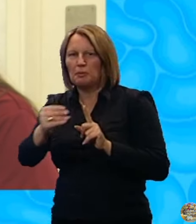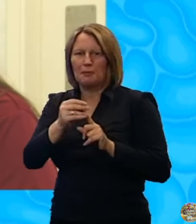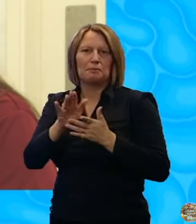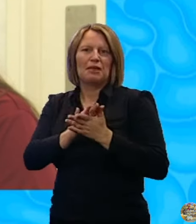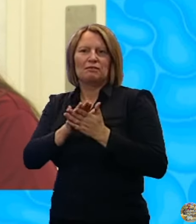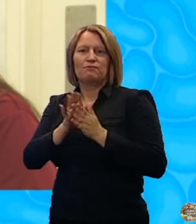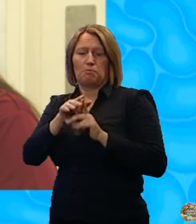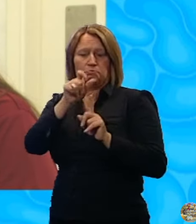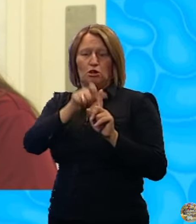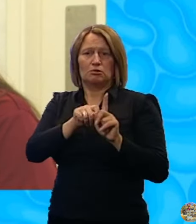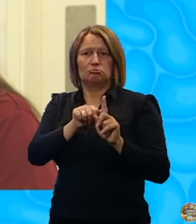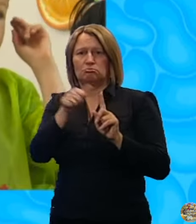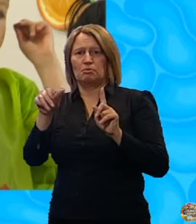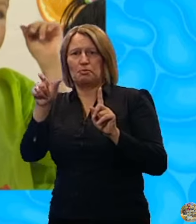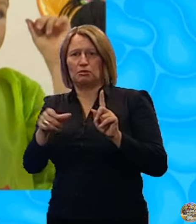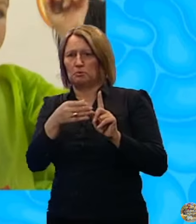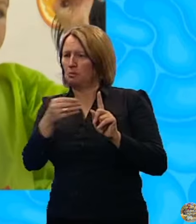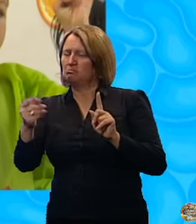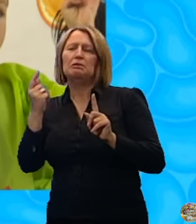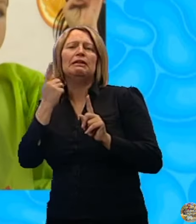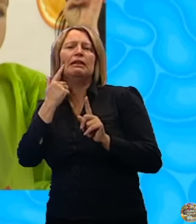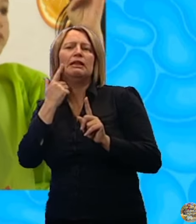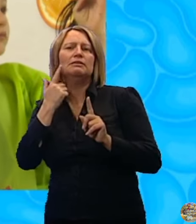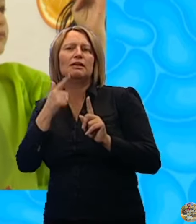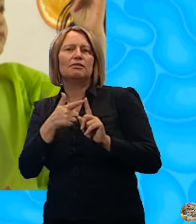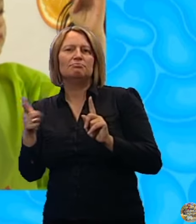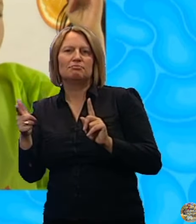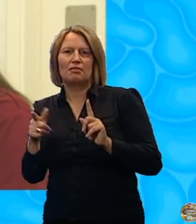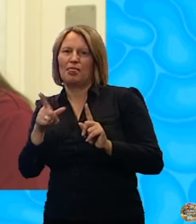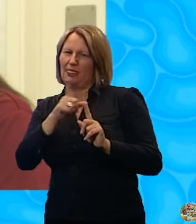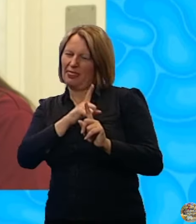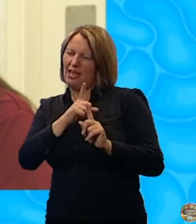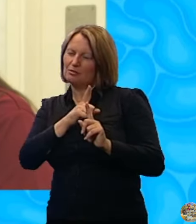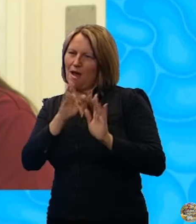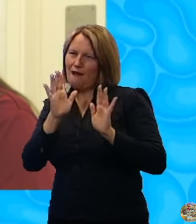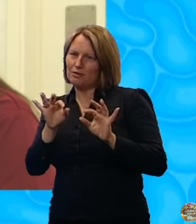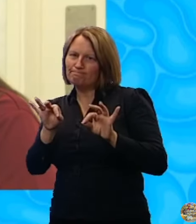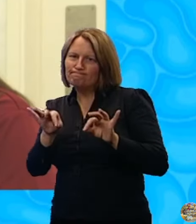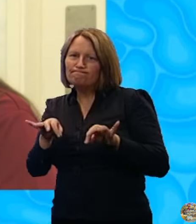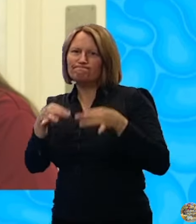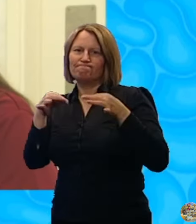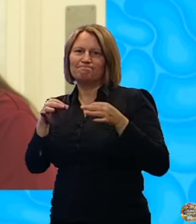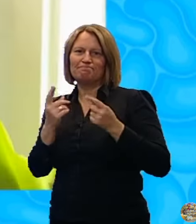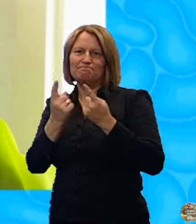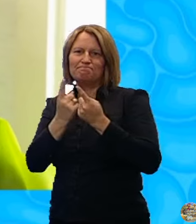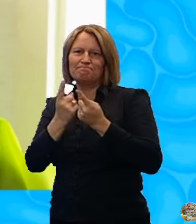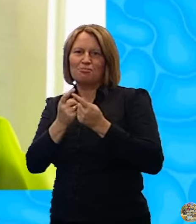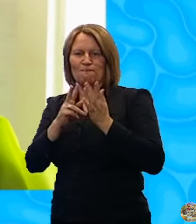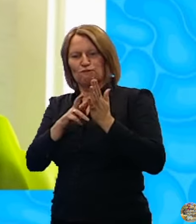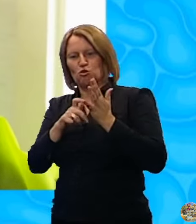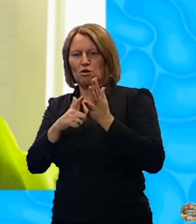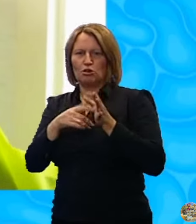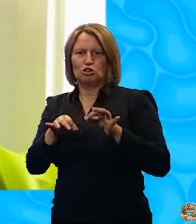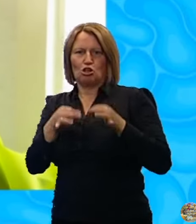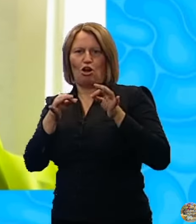they're very, very infectious which means they can spread from one person to another person really easily and that's why